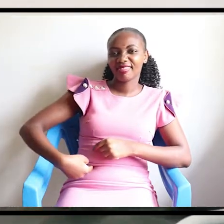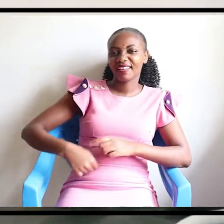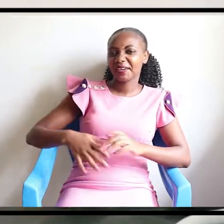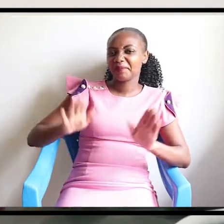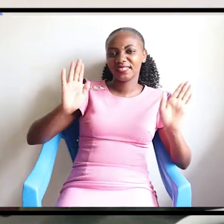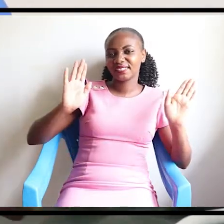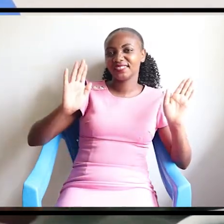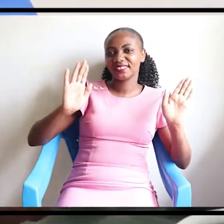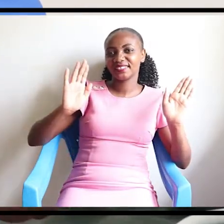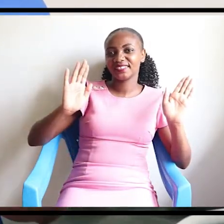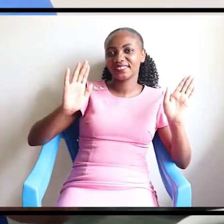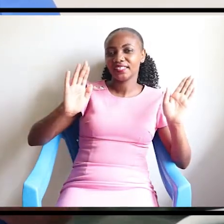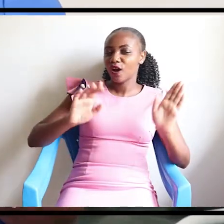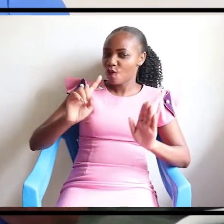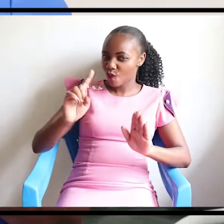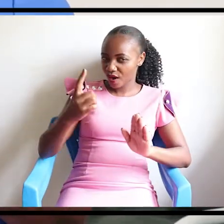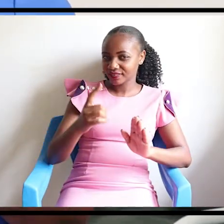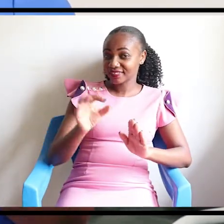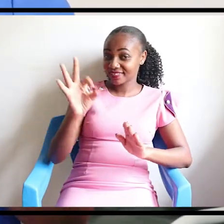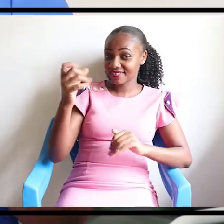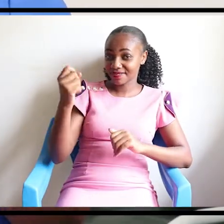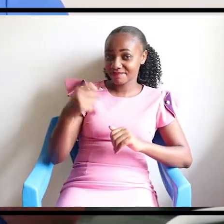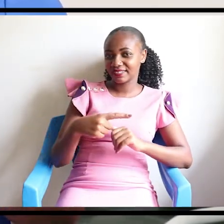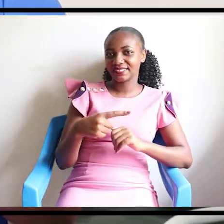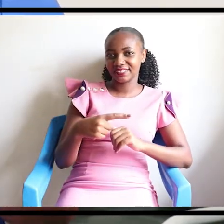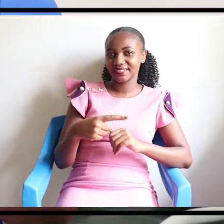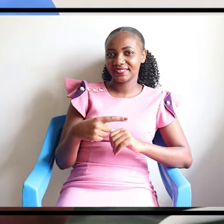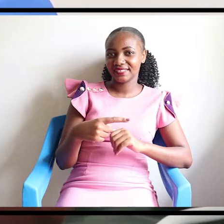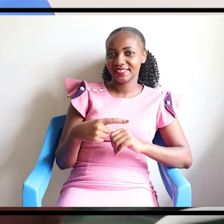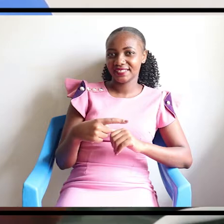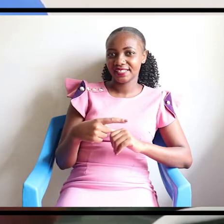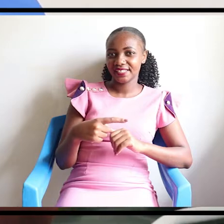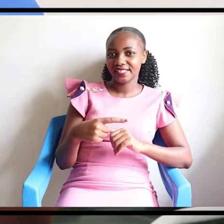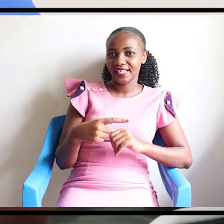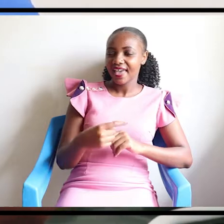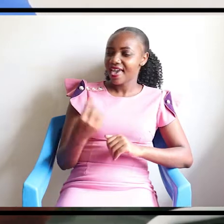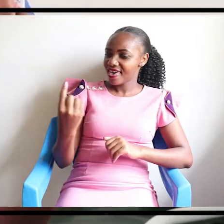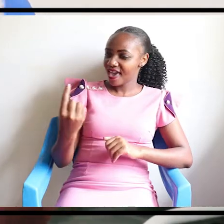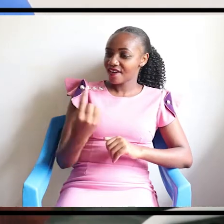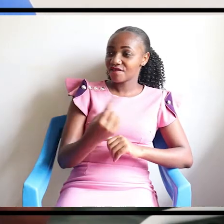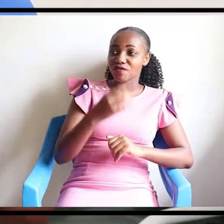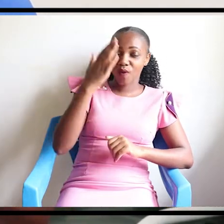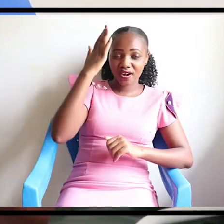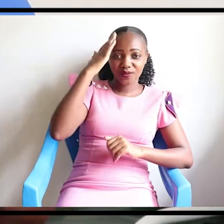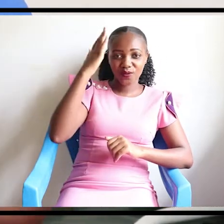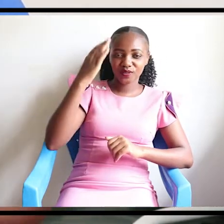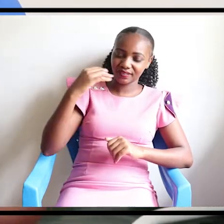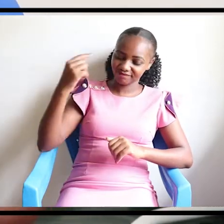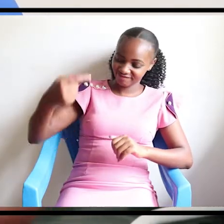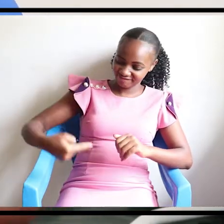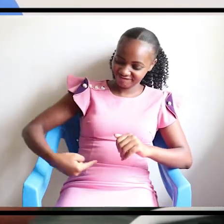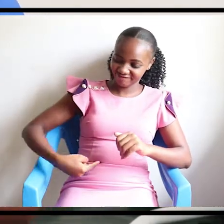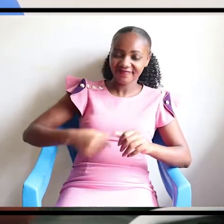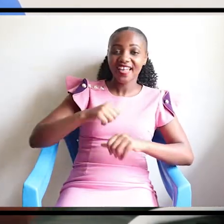given once in 3 months. The depo. Everybody knows about the sindano ya kupanga uzazi. So